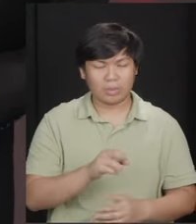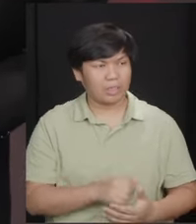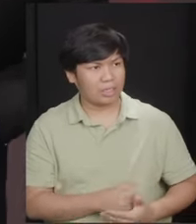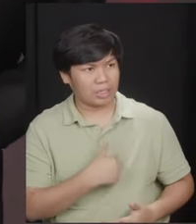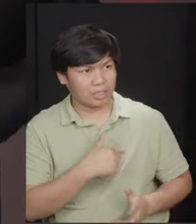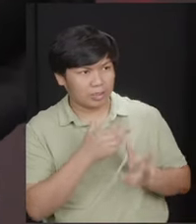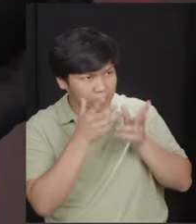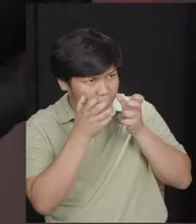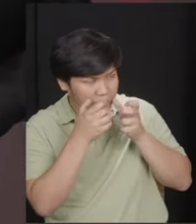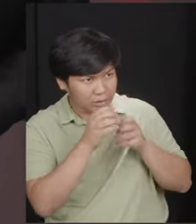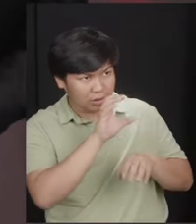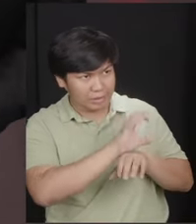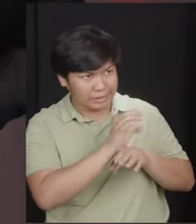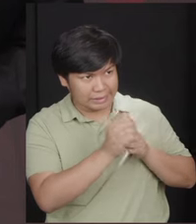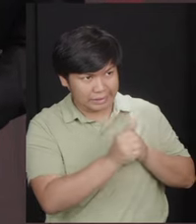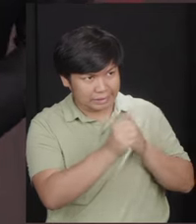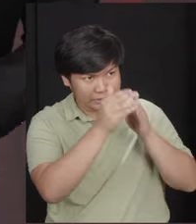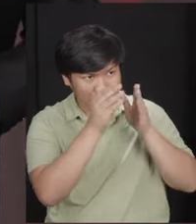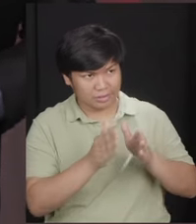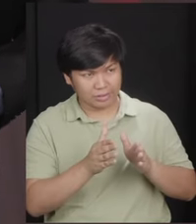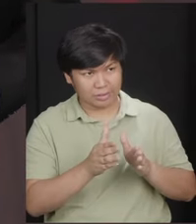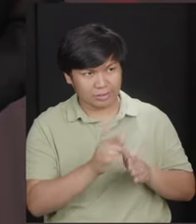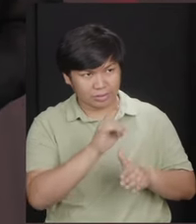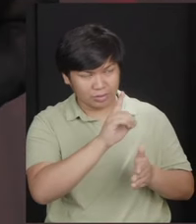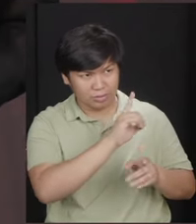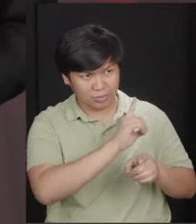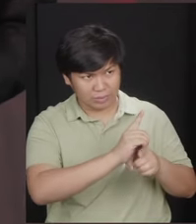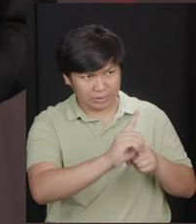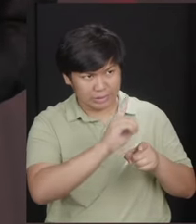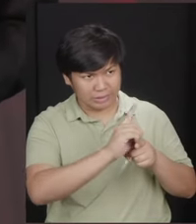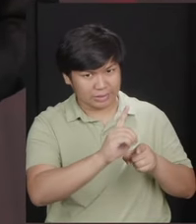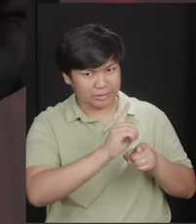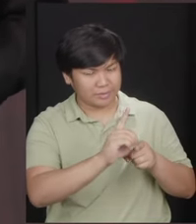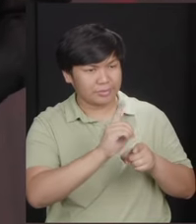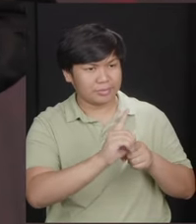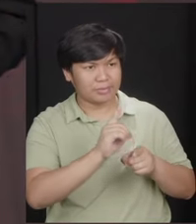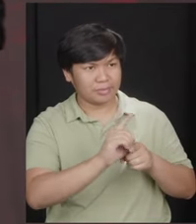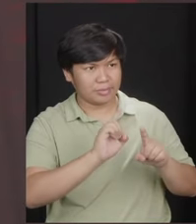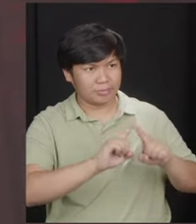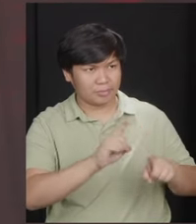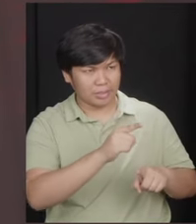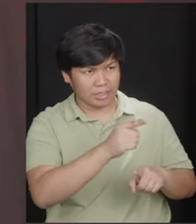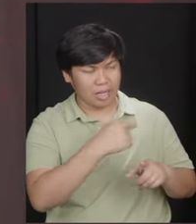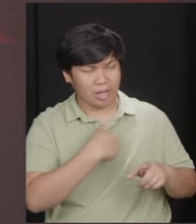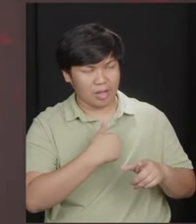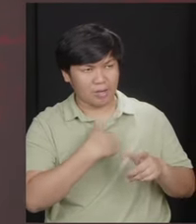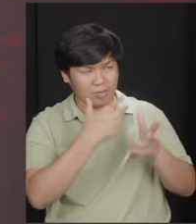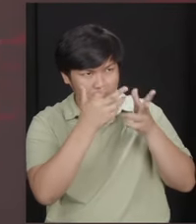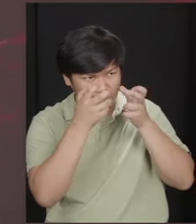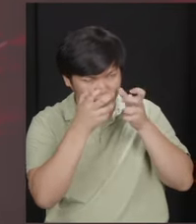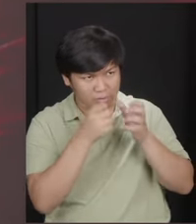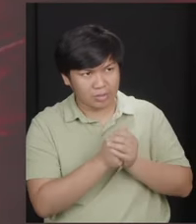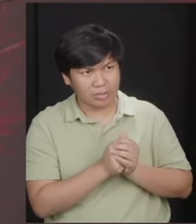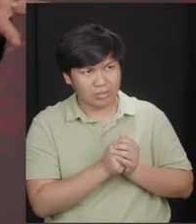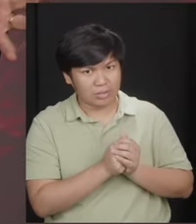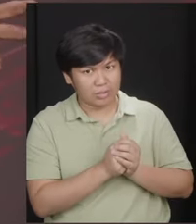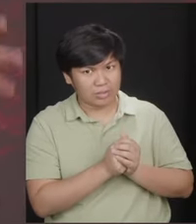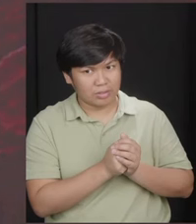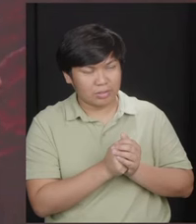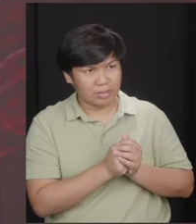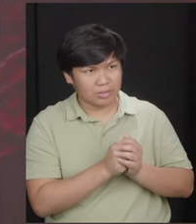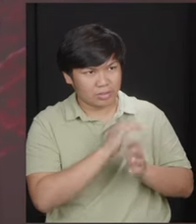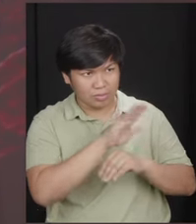heard some church leaders. You disciplined them. But I also heard you're pulling out all